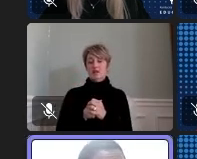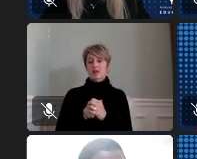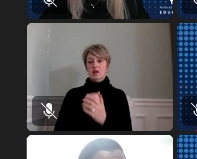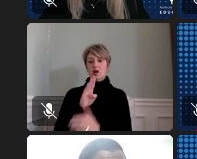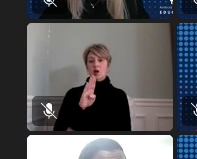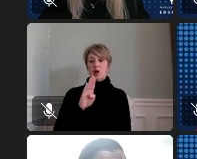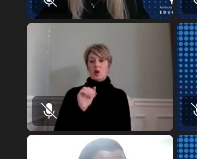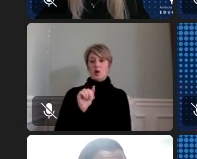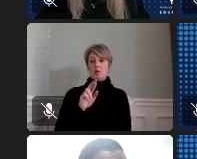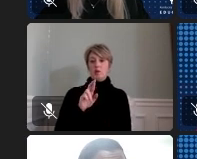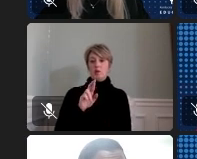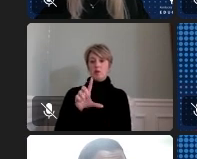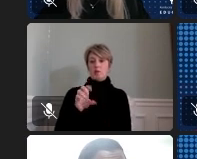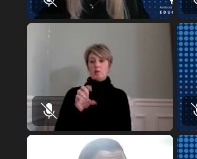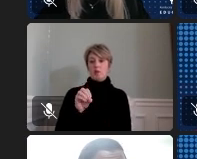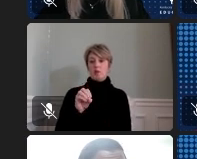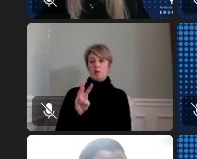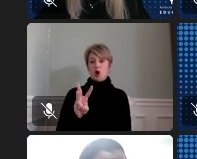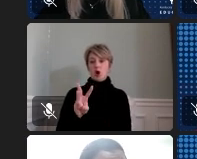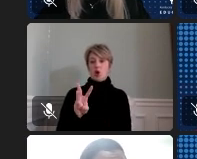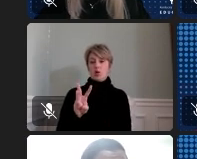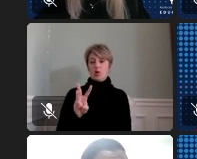Barlow,